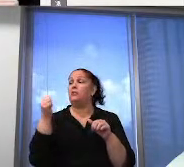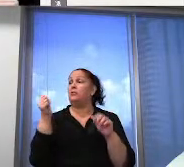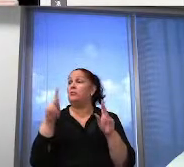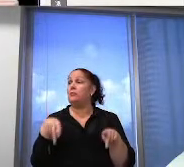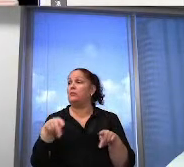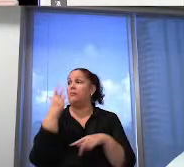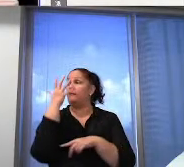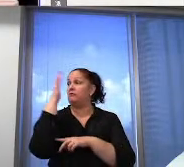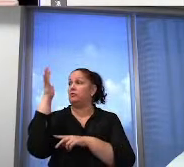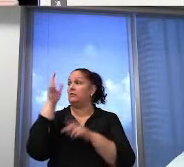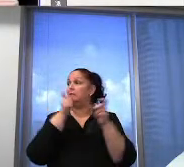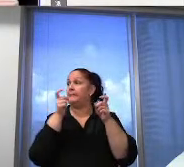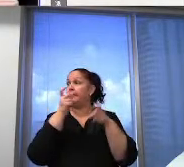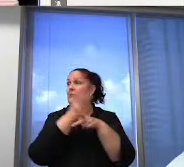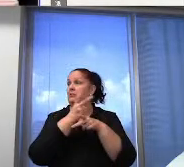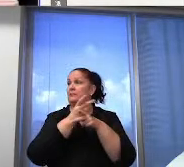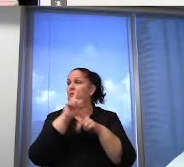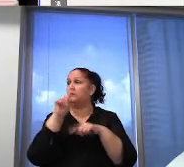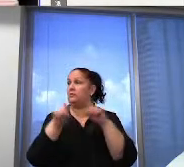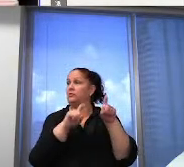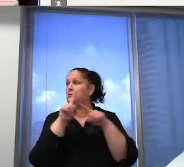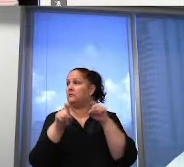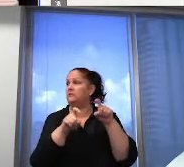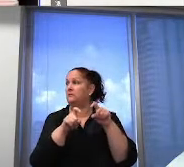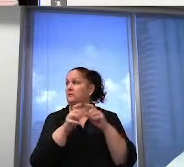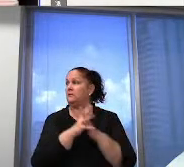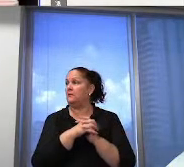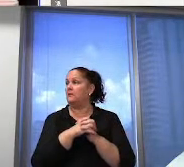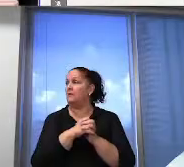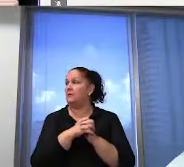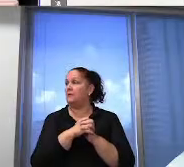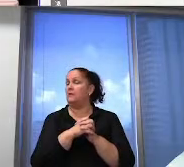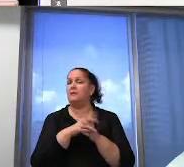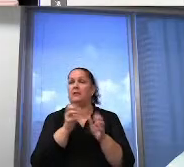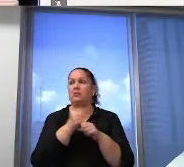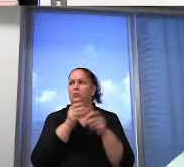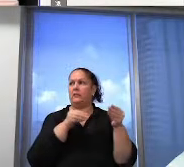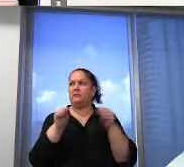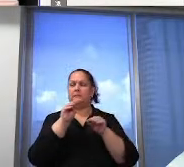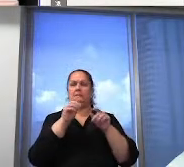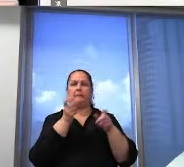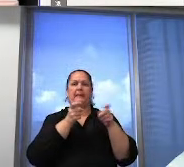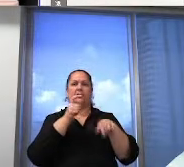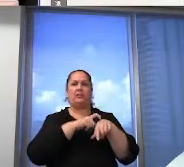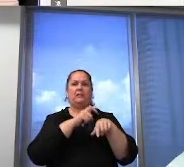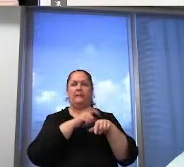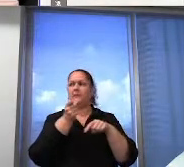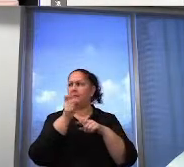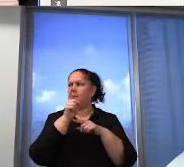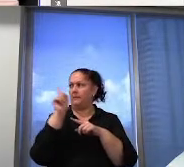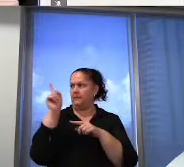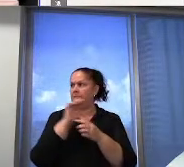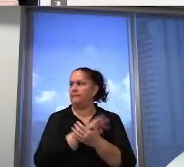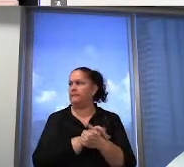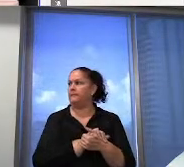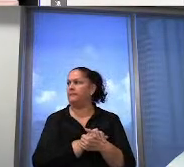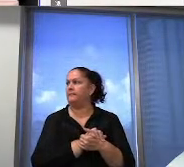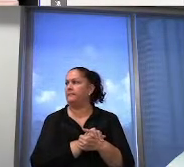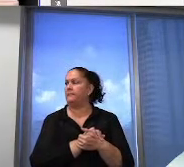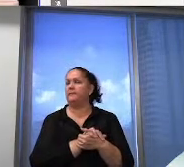Okay, anybody else? Vegetation management questions? Just want to manage the time here. Give me 1 second.